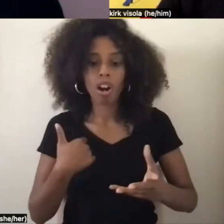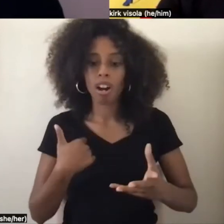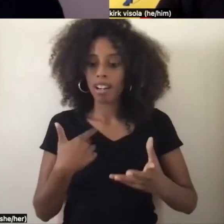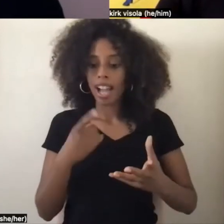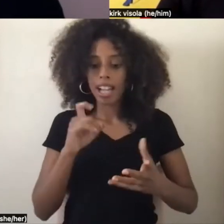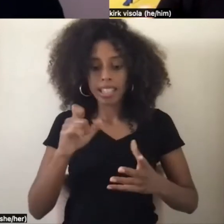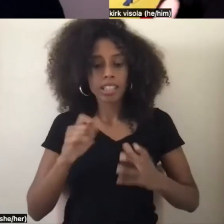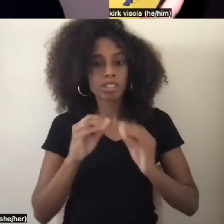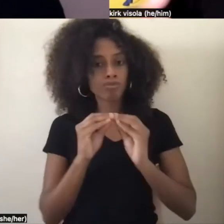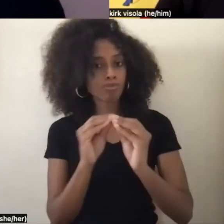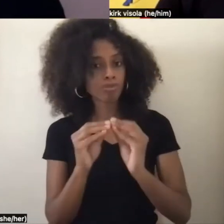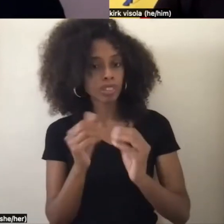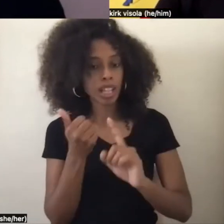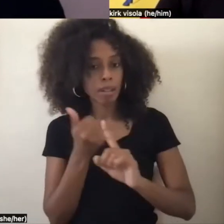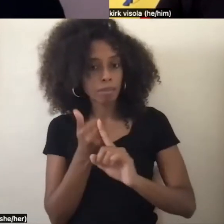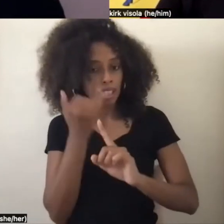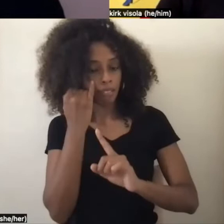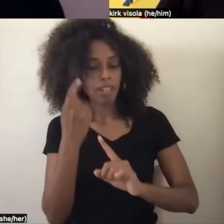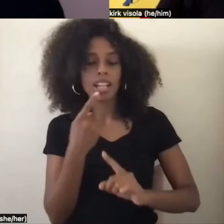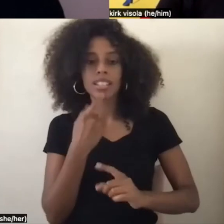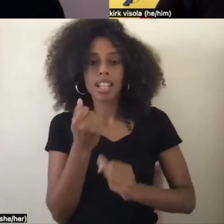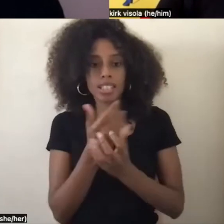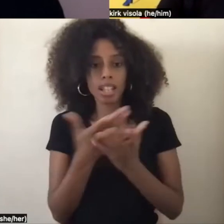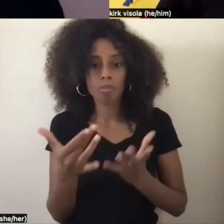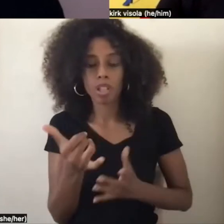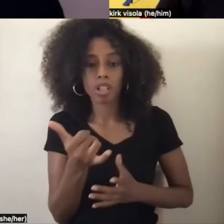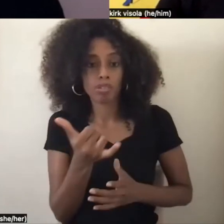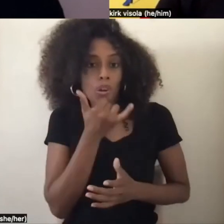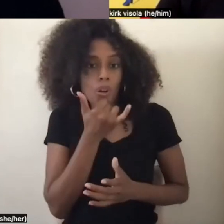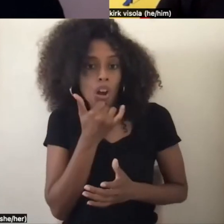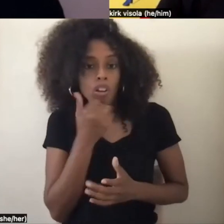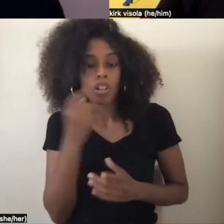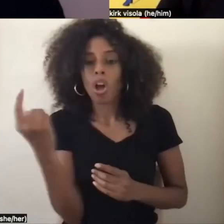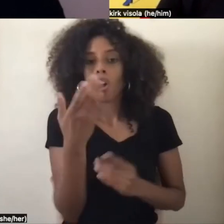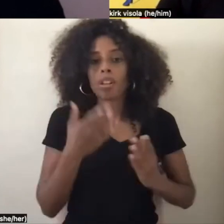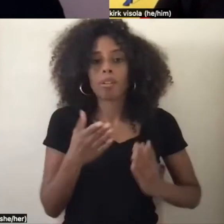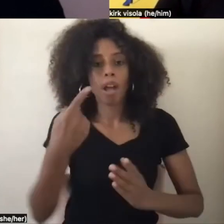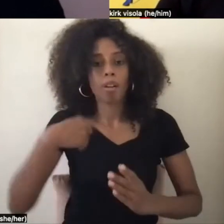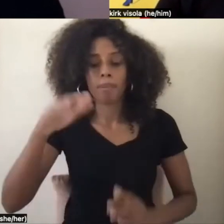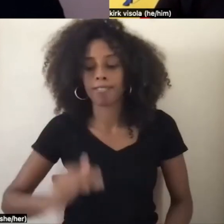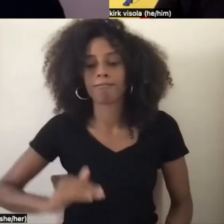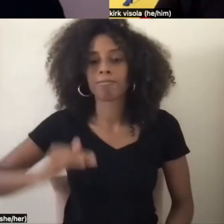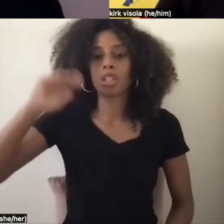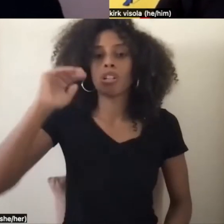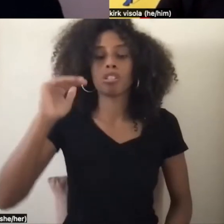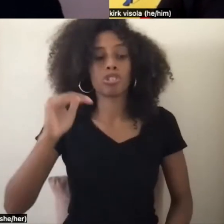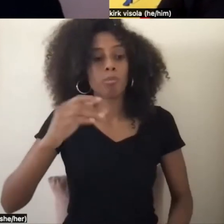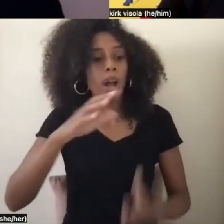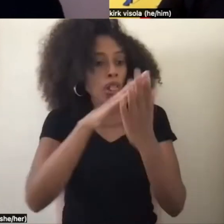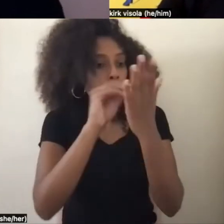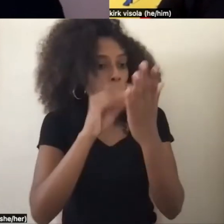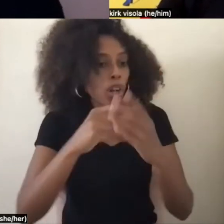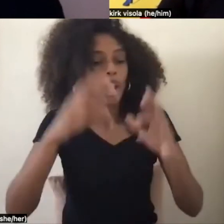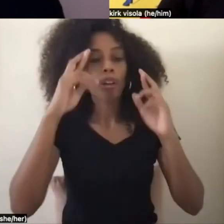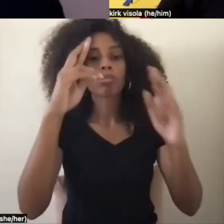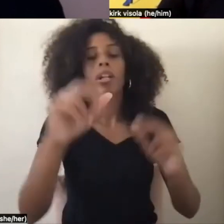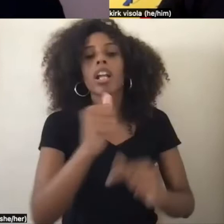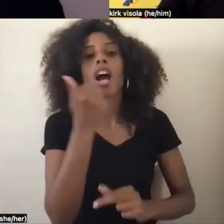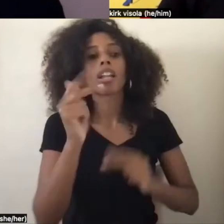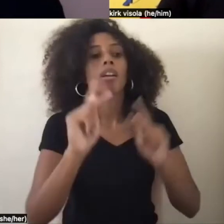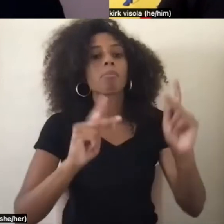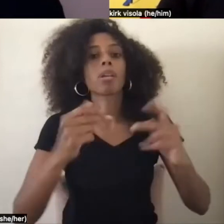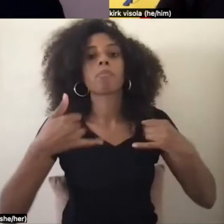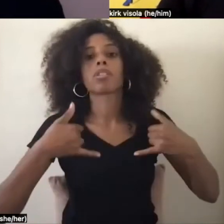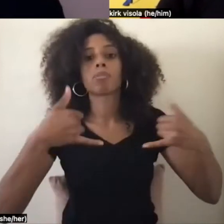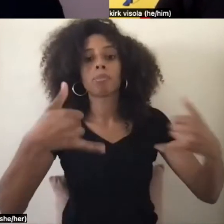because there's the only way we grow is by learning and respecting other people's boundaries, setting our own,